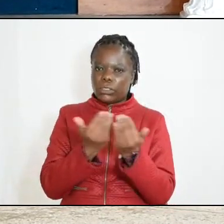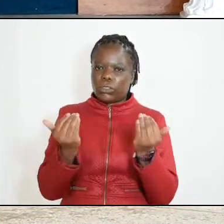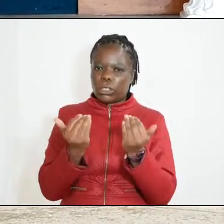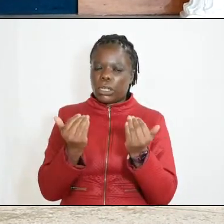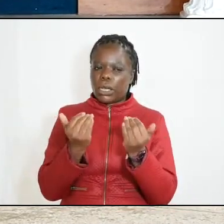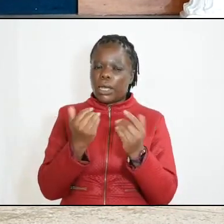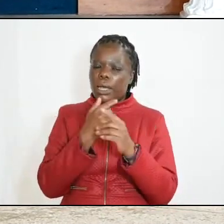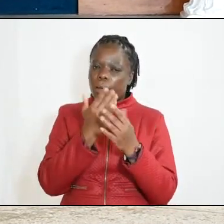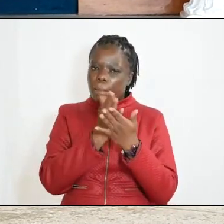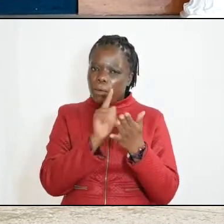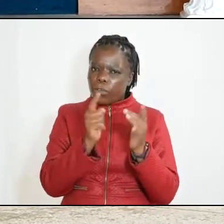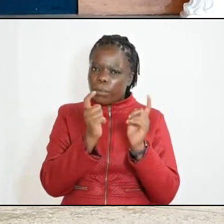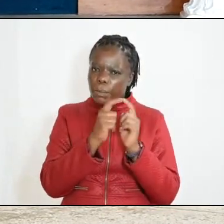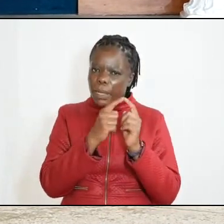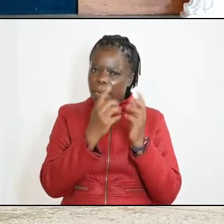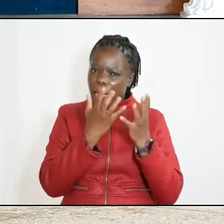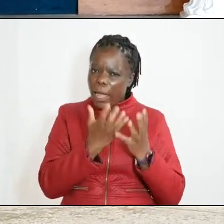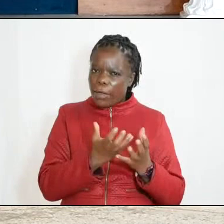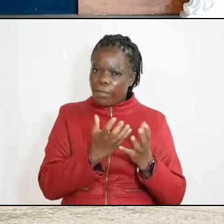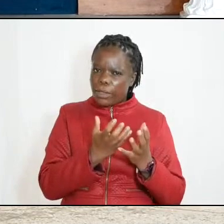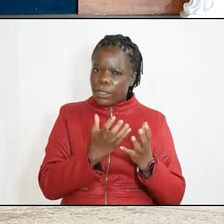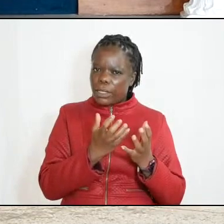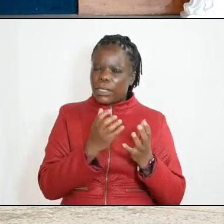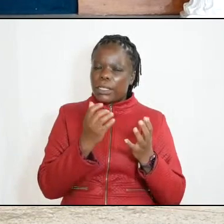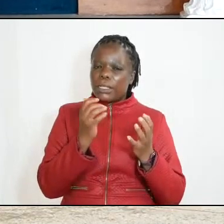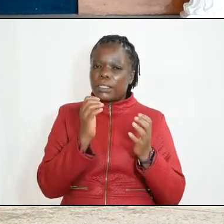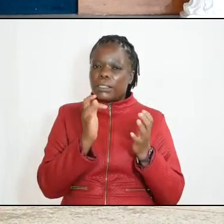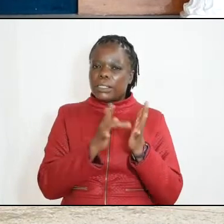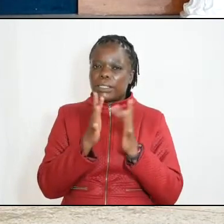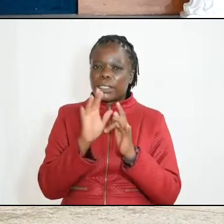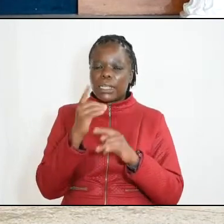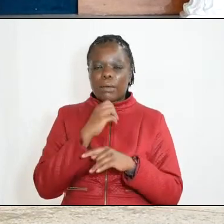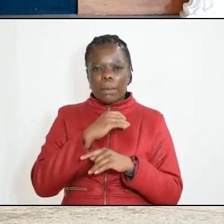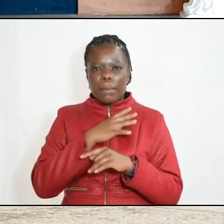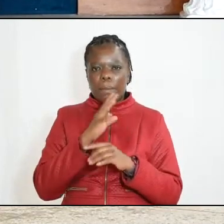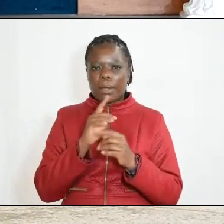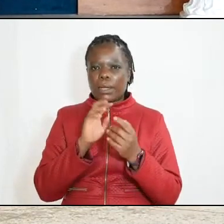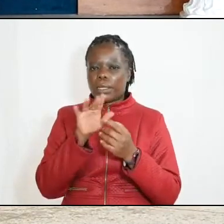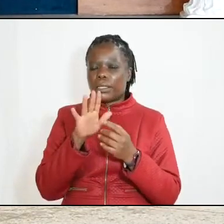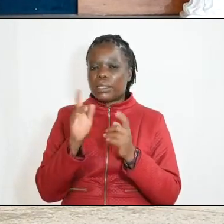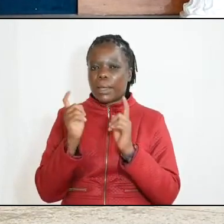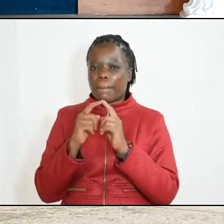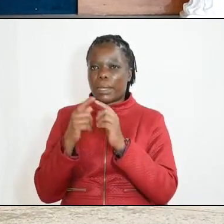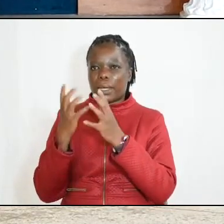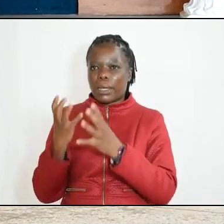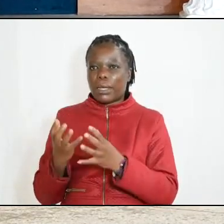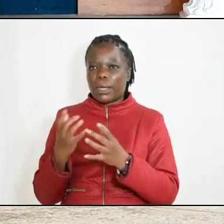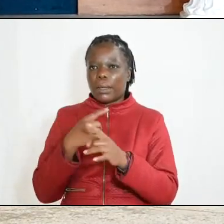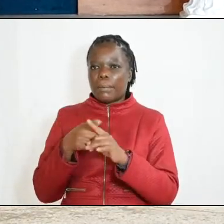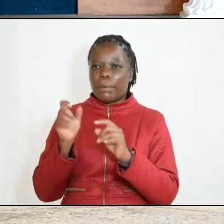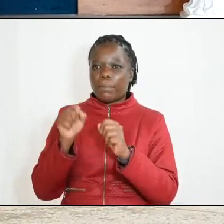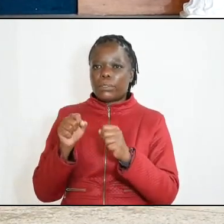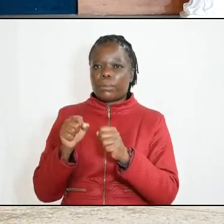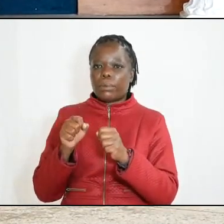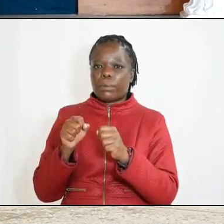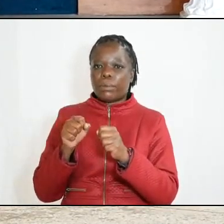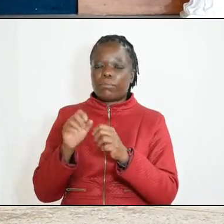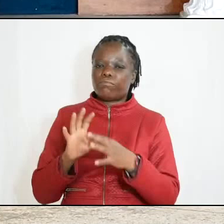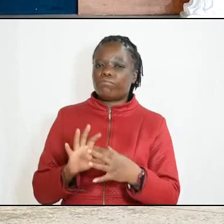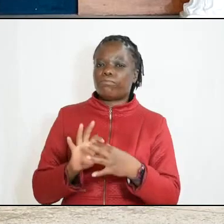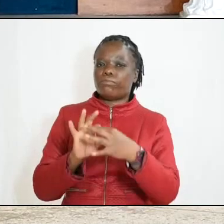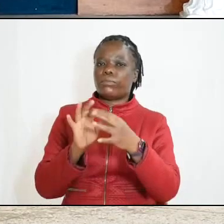pain, Jesus made no murmur of complaint. His face remained pale and serene, but a great drop of sweat stood on his